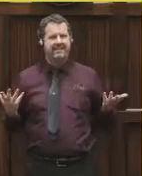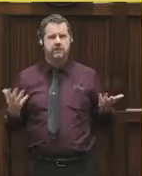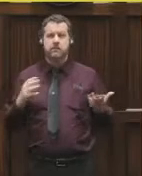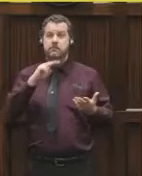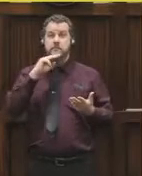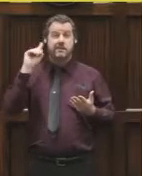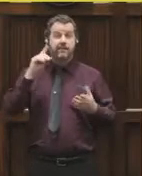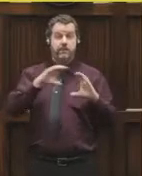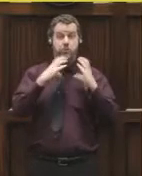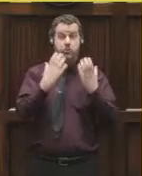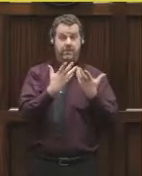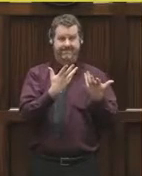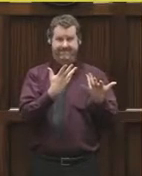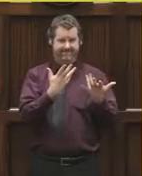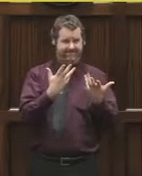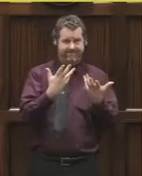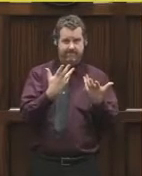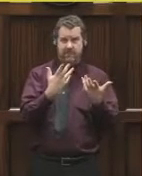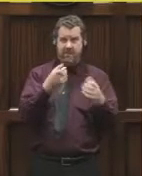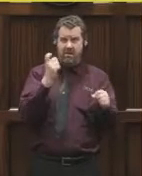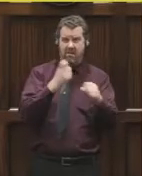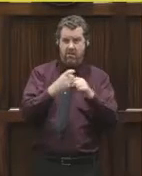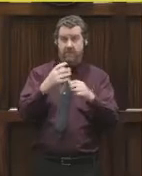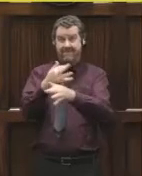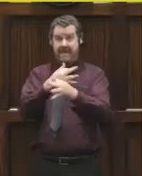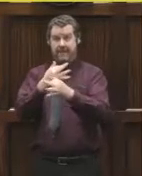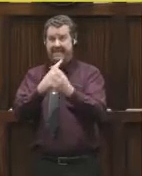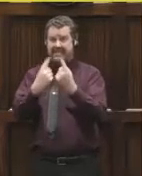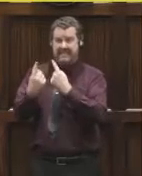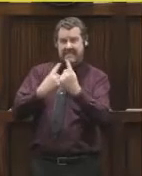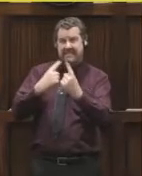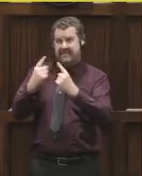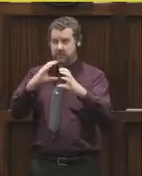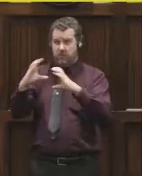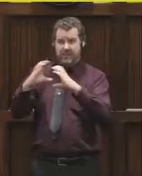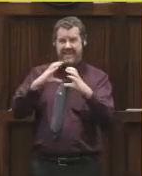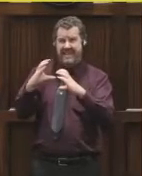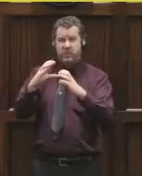difficult to communicate often with their own family, those closest to them.